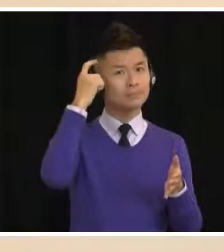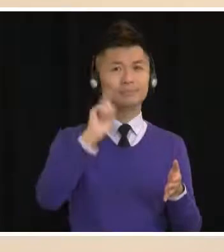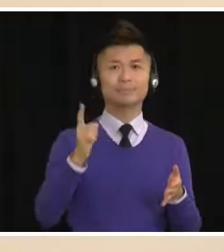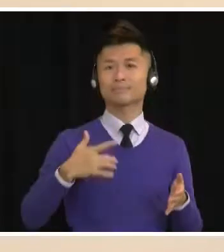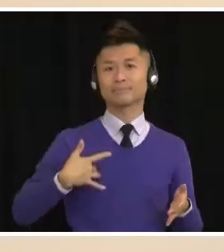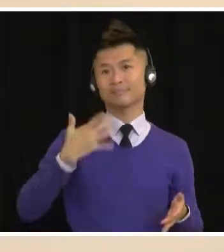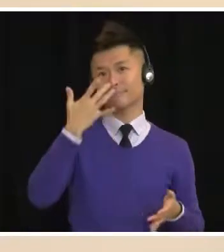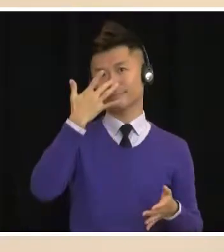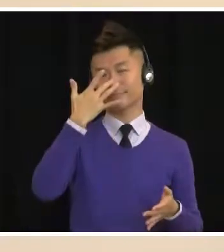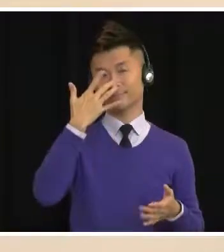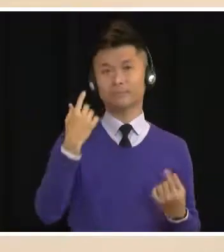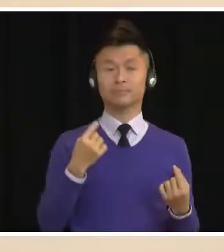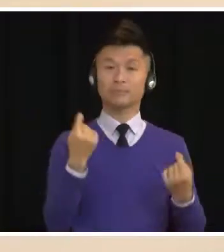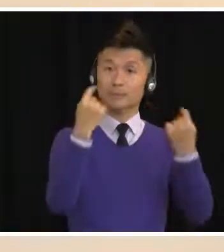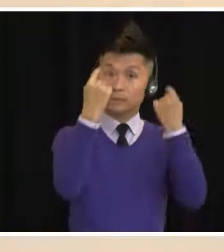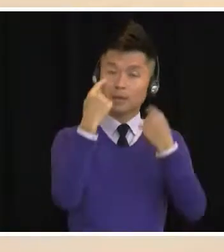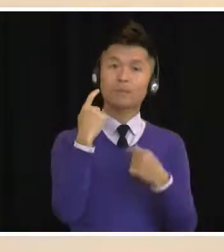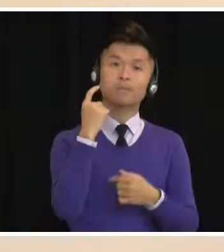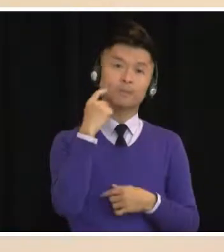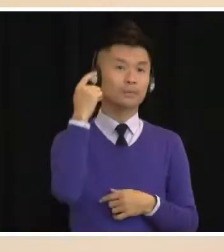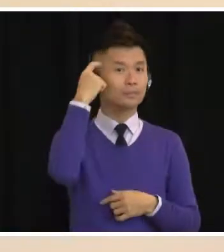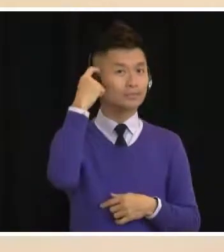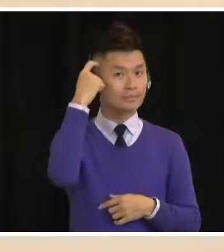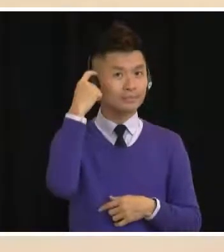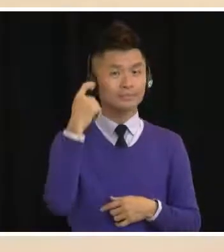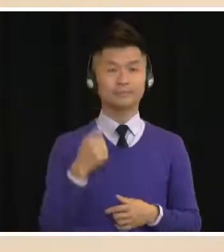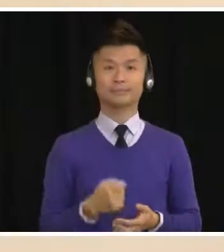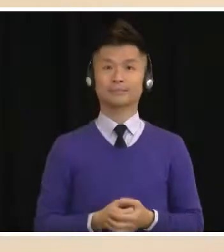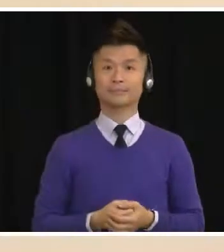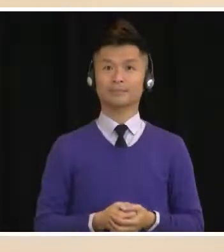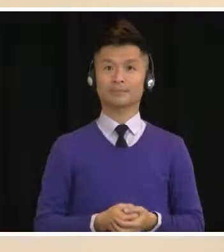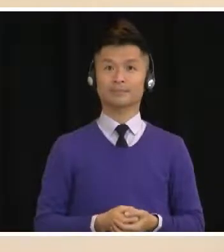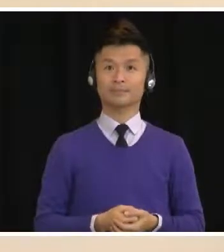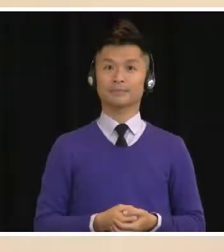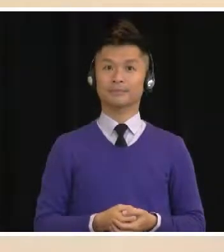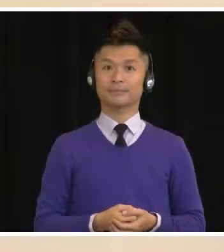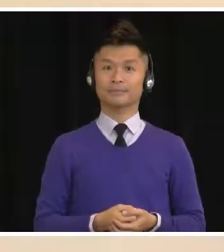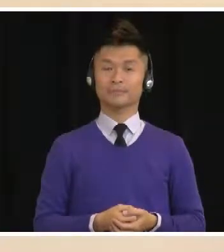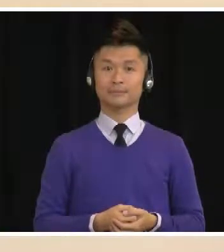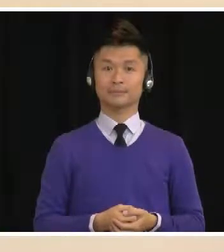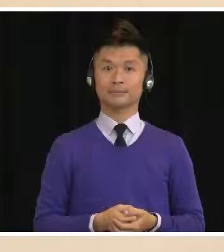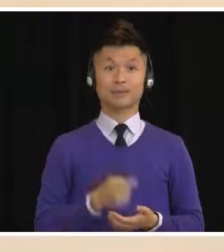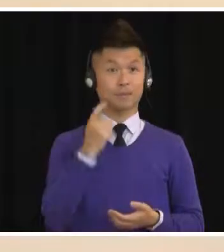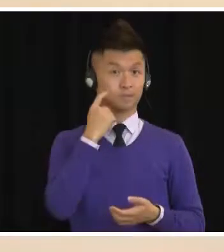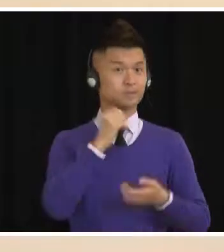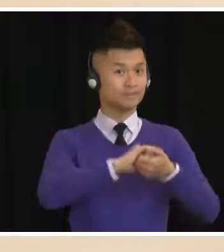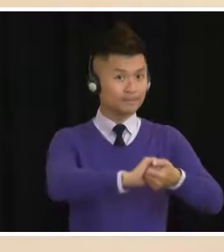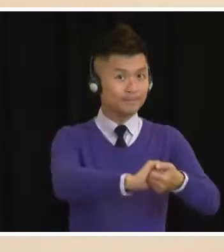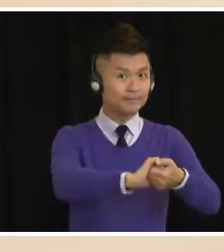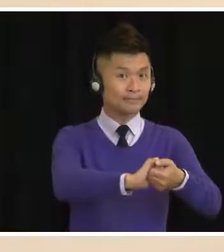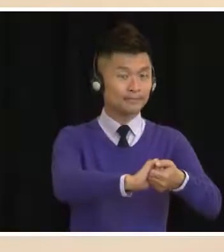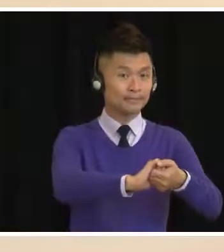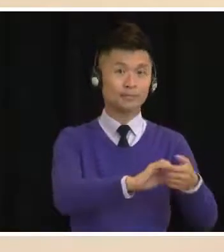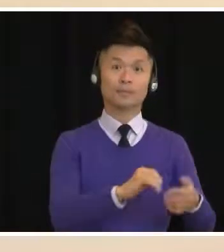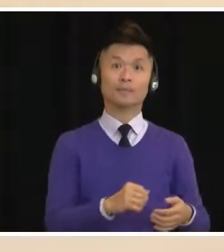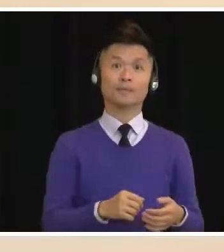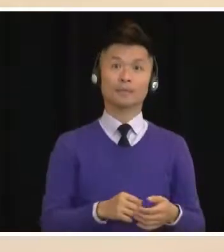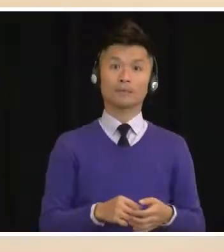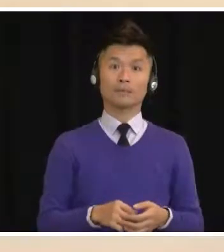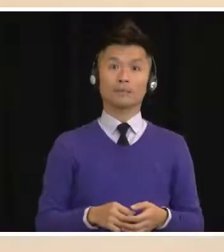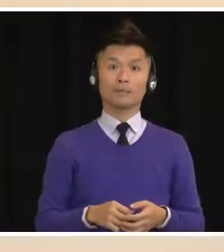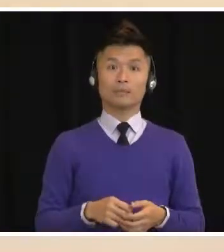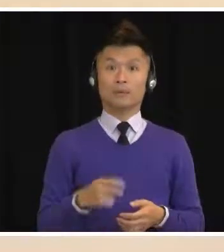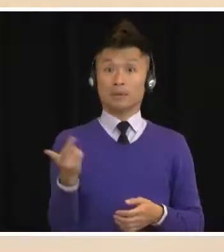adopted because it will be referred to by the committee in general comments. And my question is, are there no plans or are